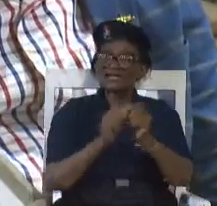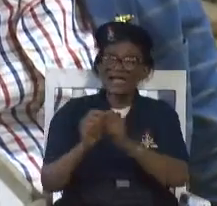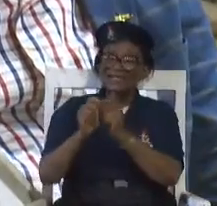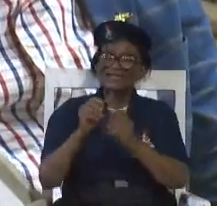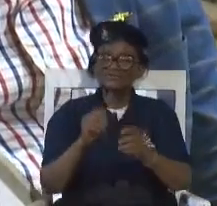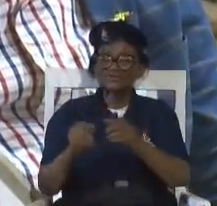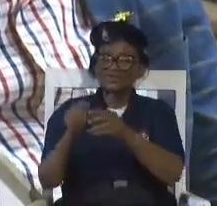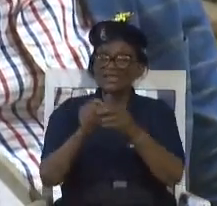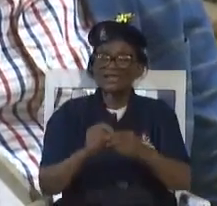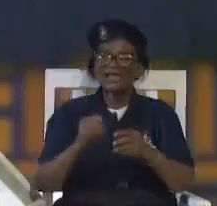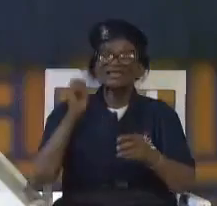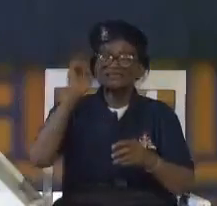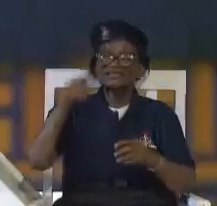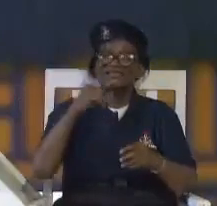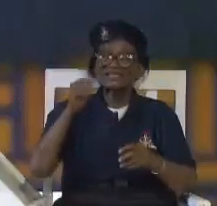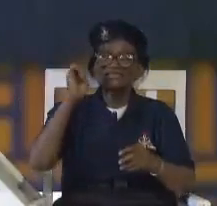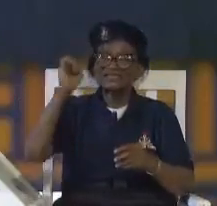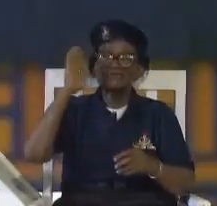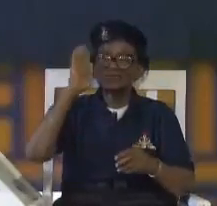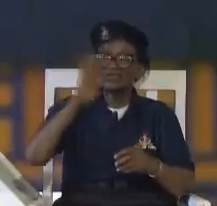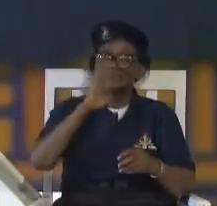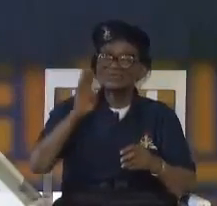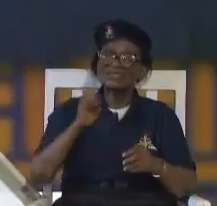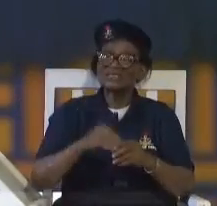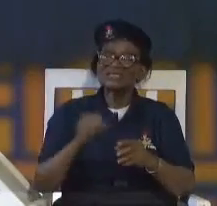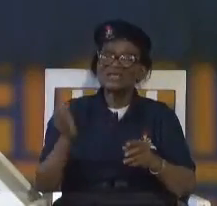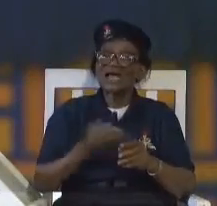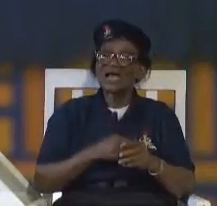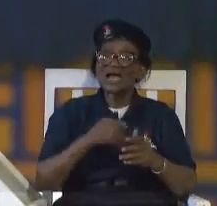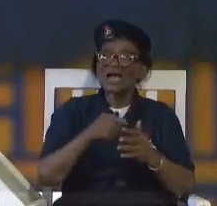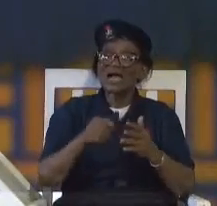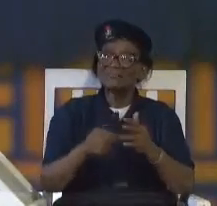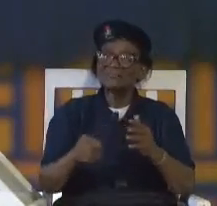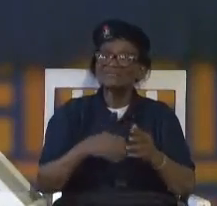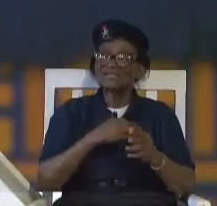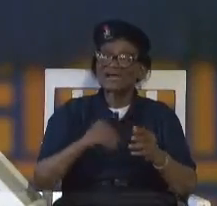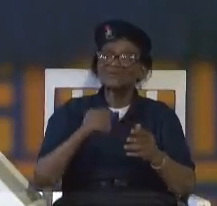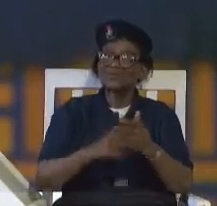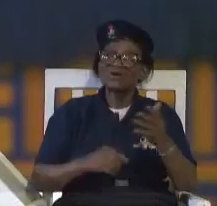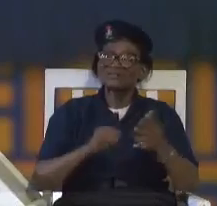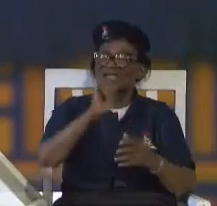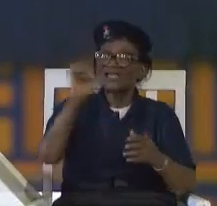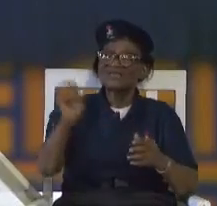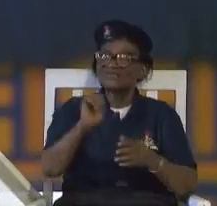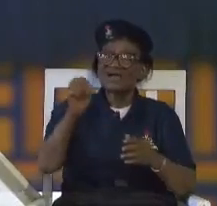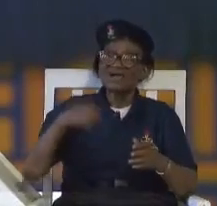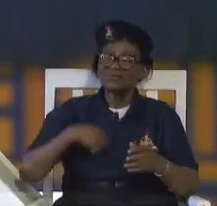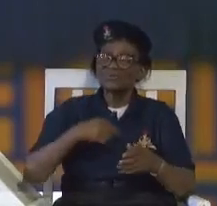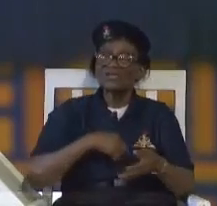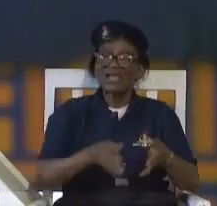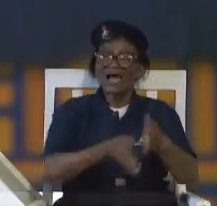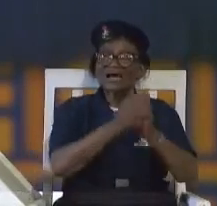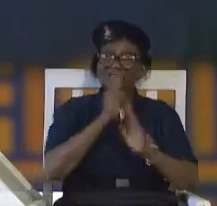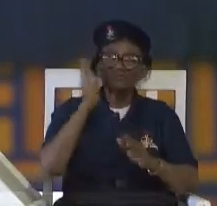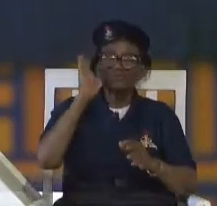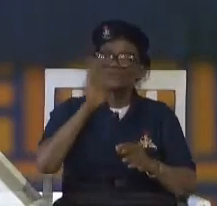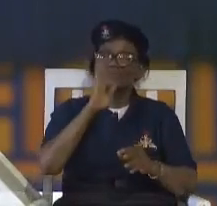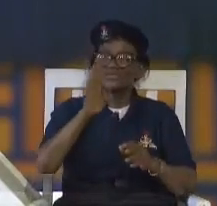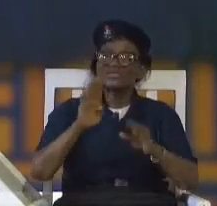our midst, and that whatever we ask will be granted to us.